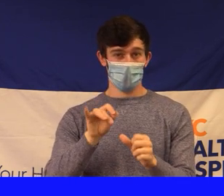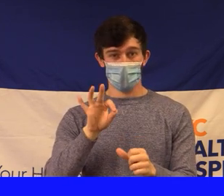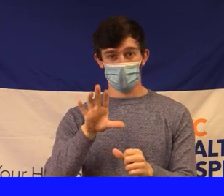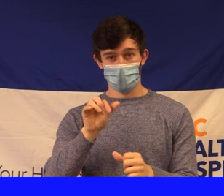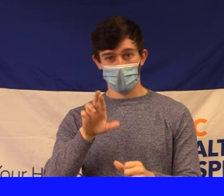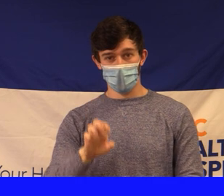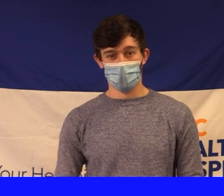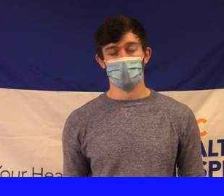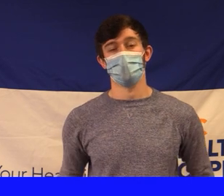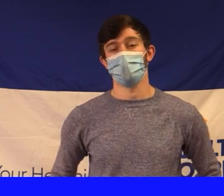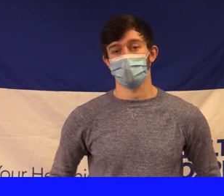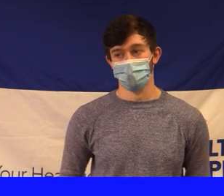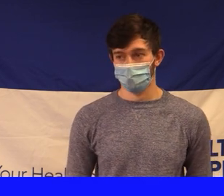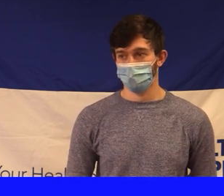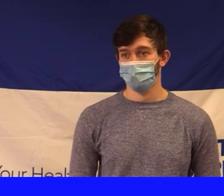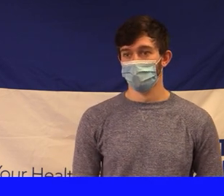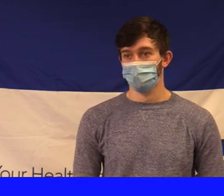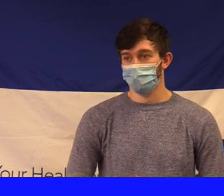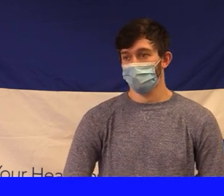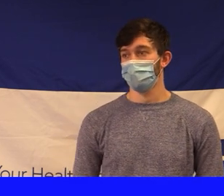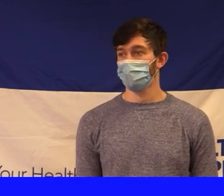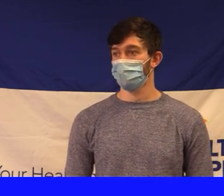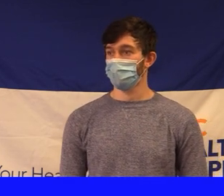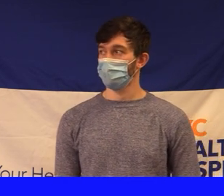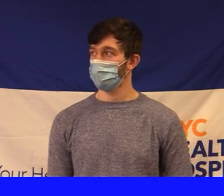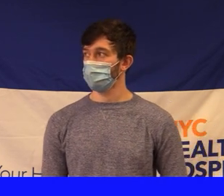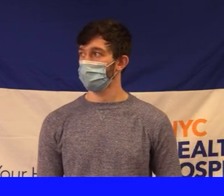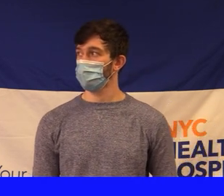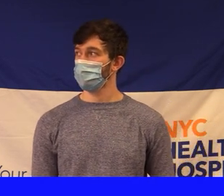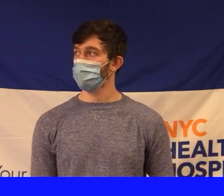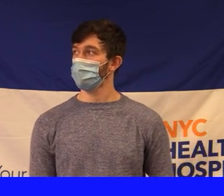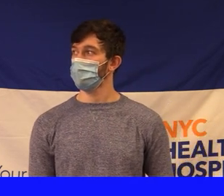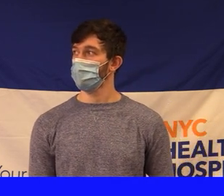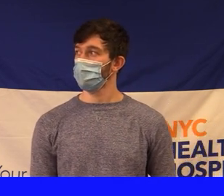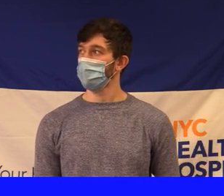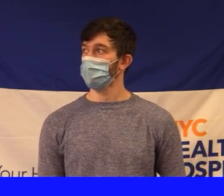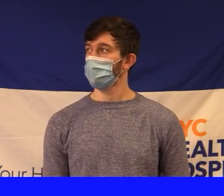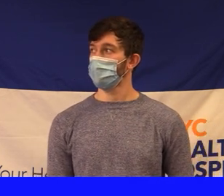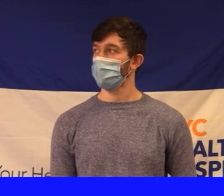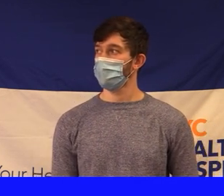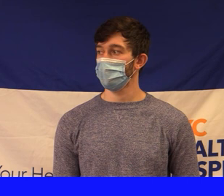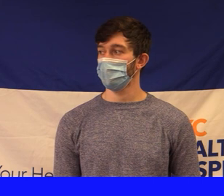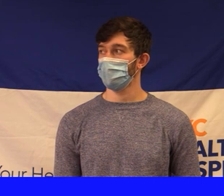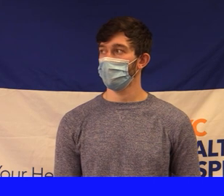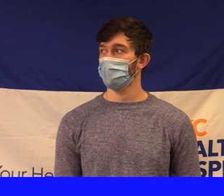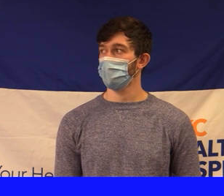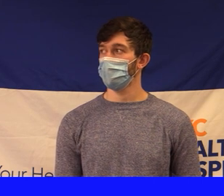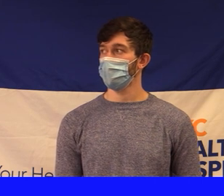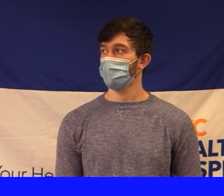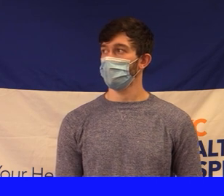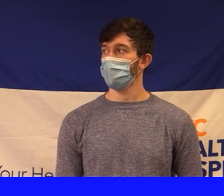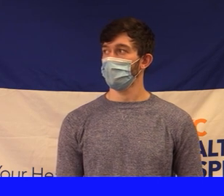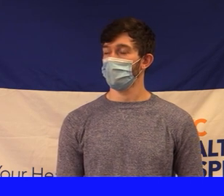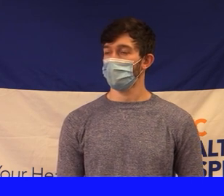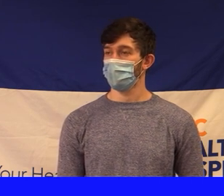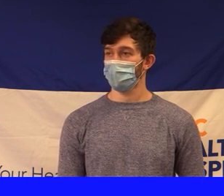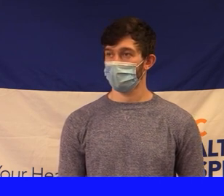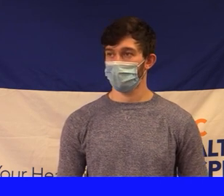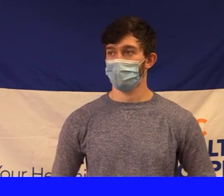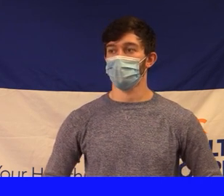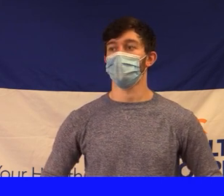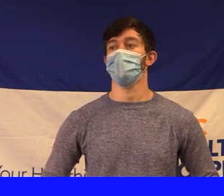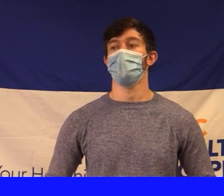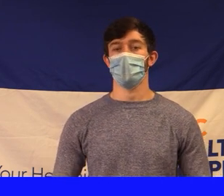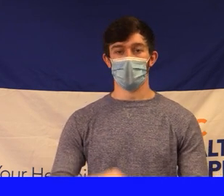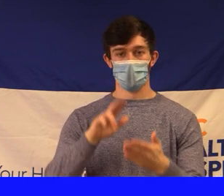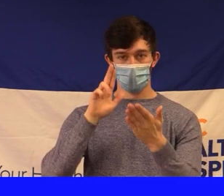goals. Next, Hunter worked extensively for us under the emergency provisions